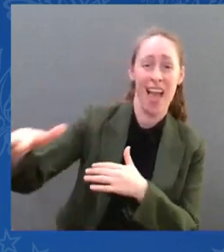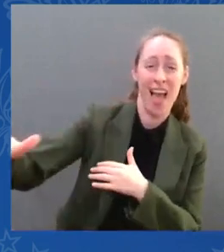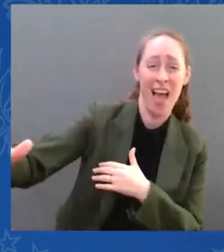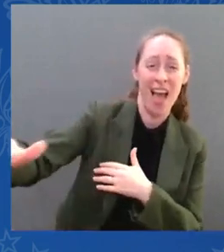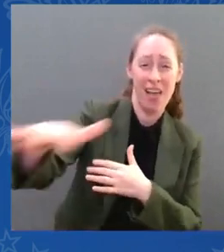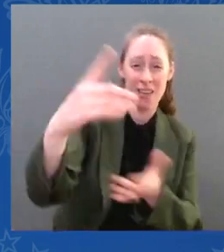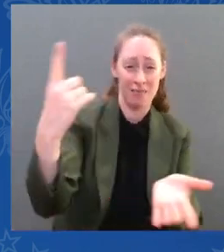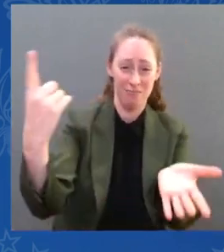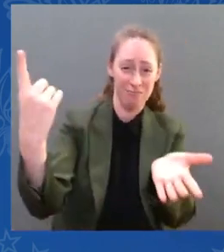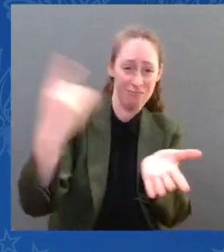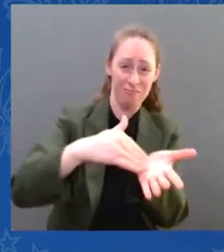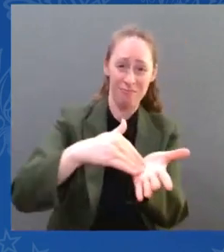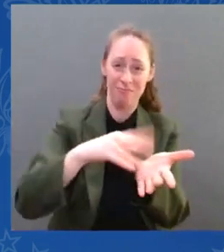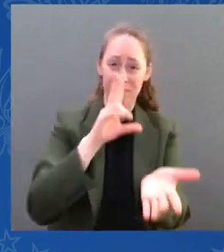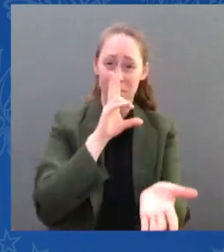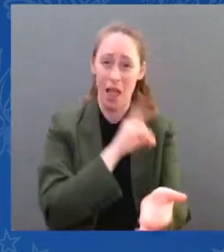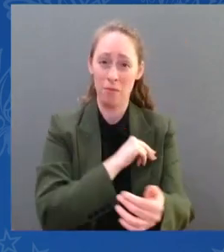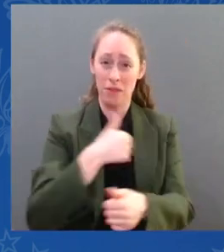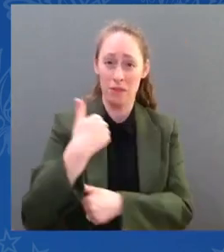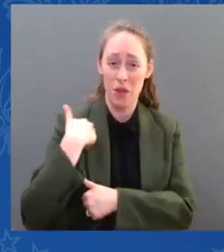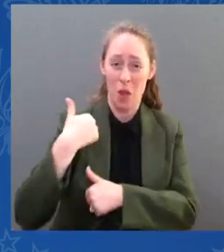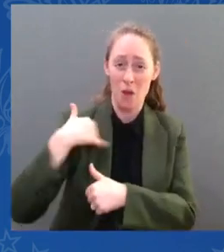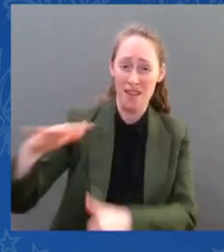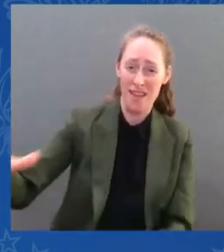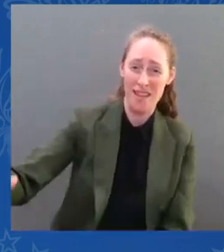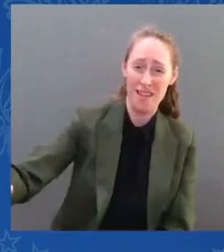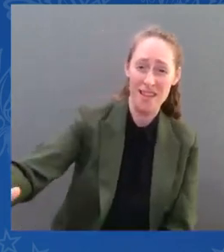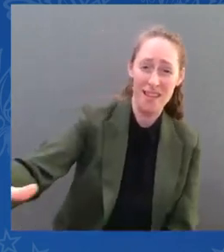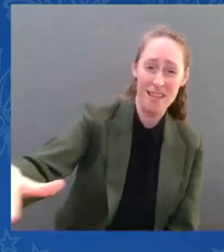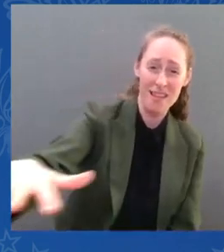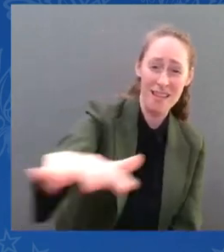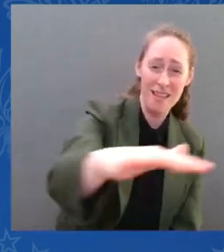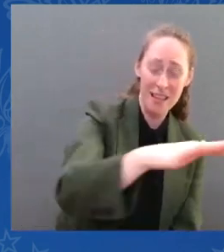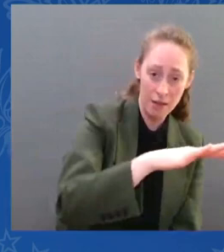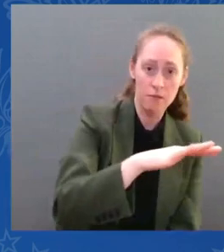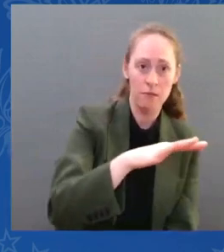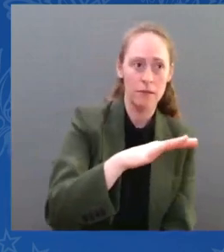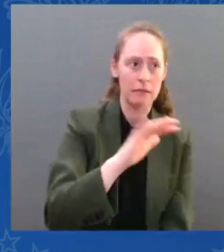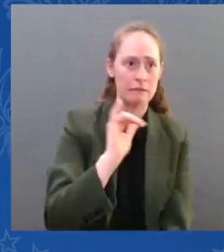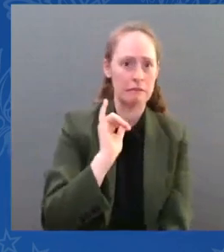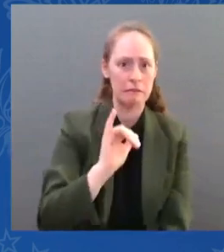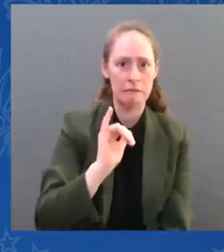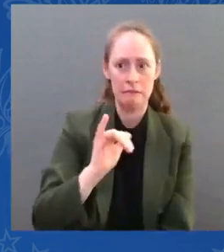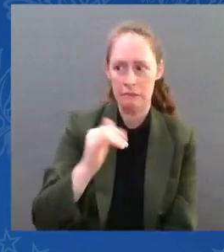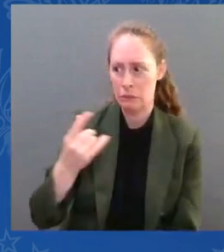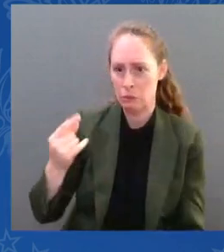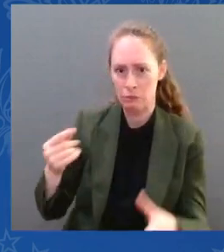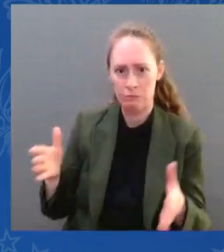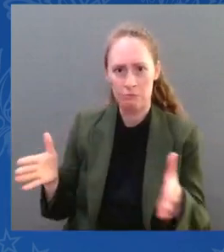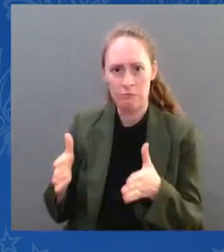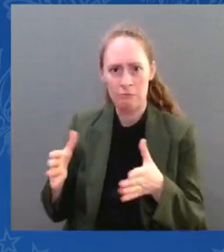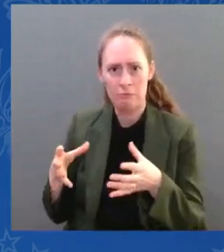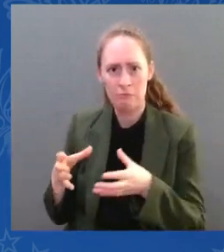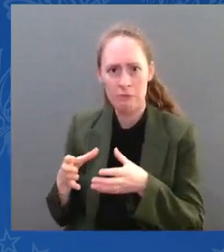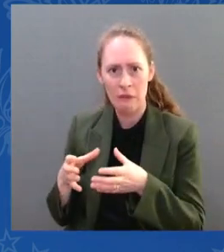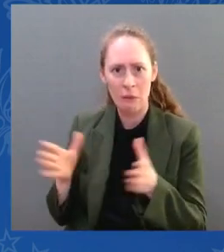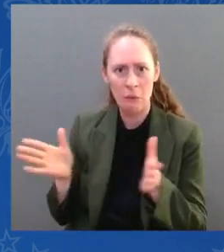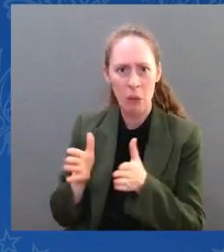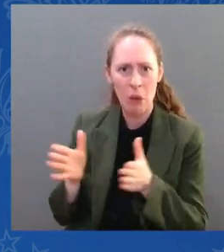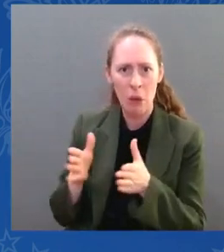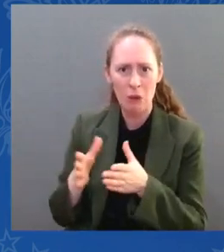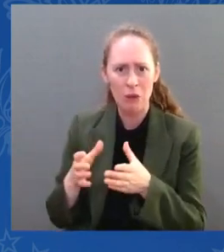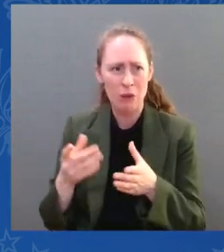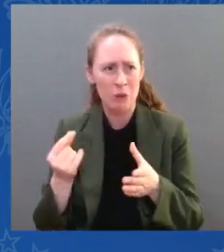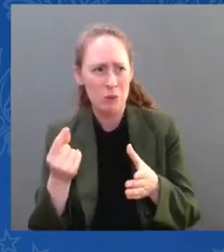unit took the main brunt of the attack, with many tanks and vehicles disabled. When his tank commander was hit and gravely